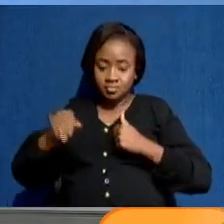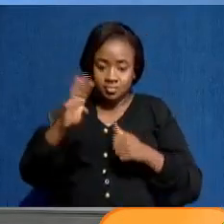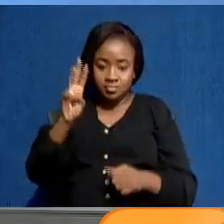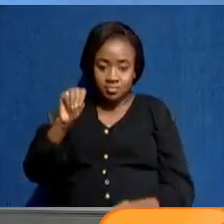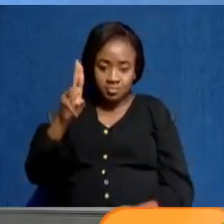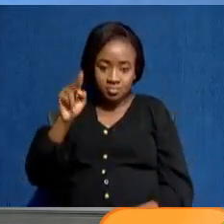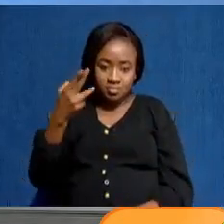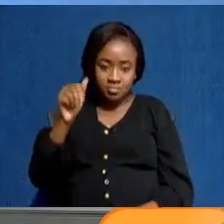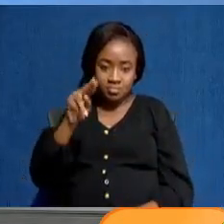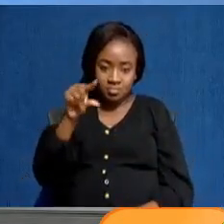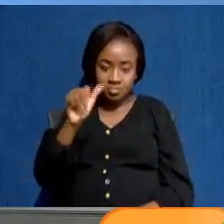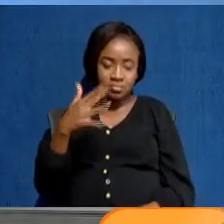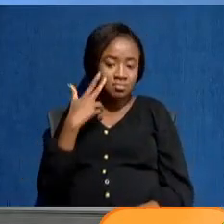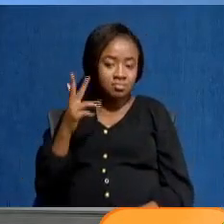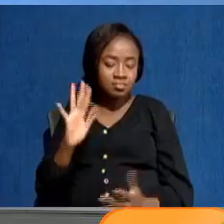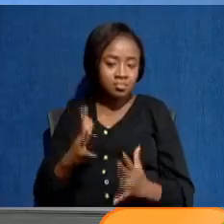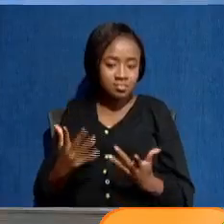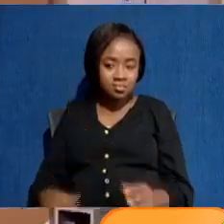see the future in motion.